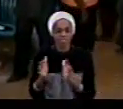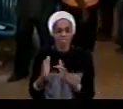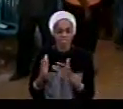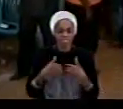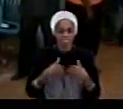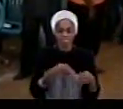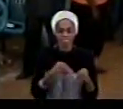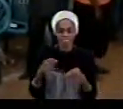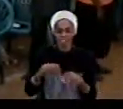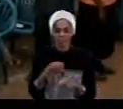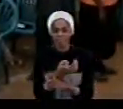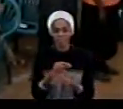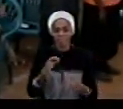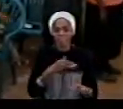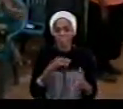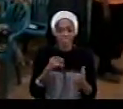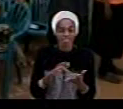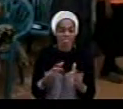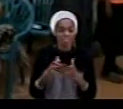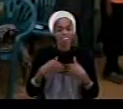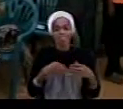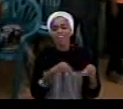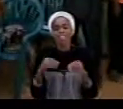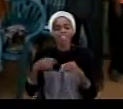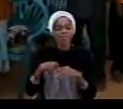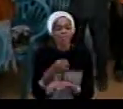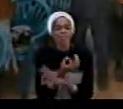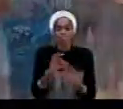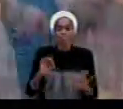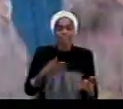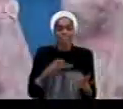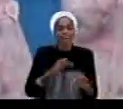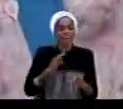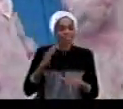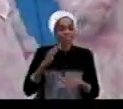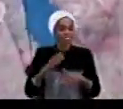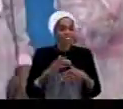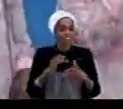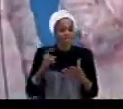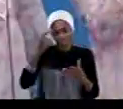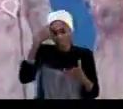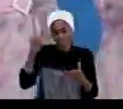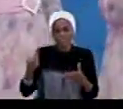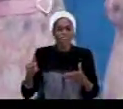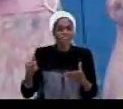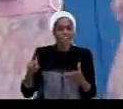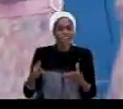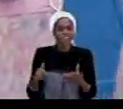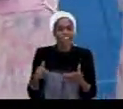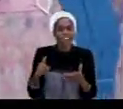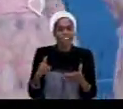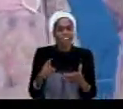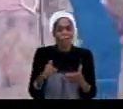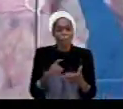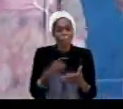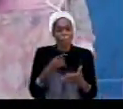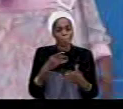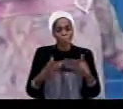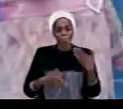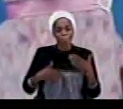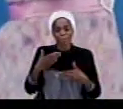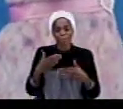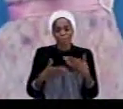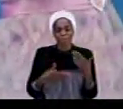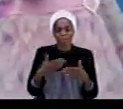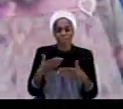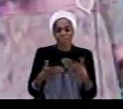I can dance for joy. Jesus has set me free. Now I can dance for joy. Jesus has made me. Oh, now